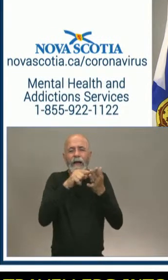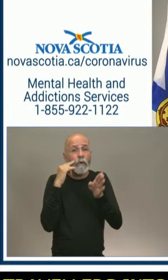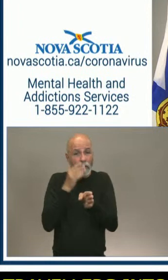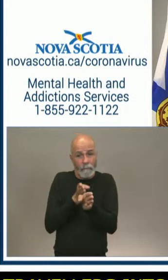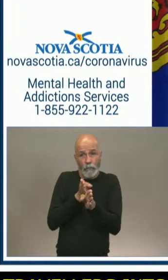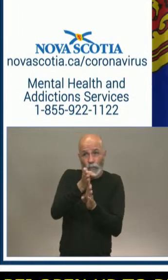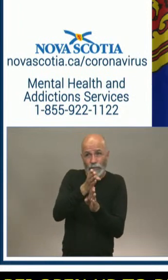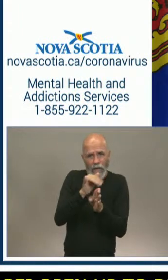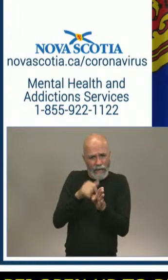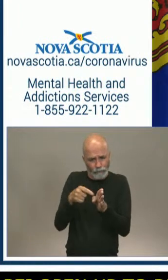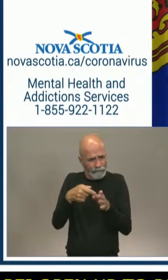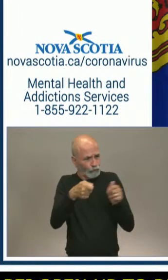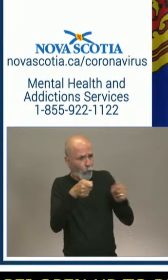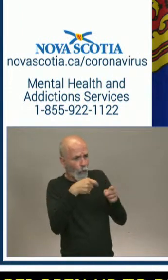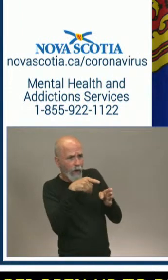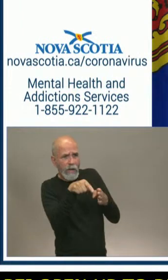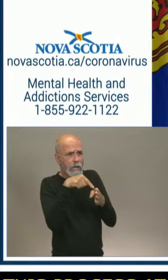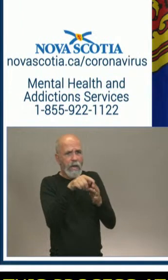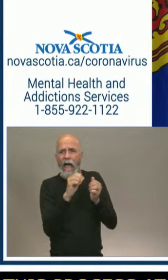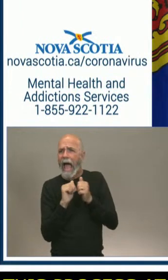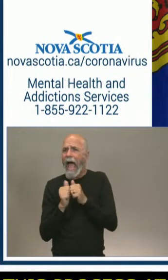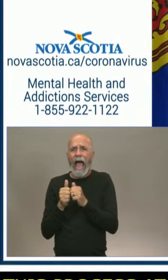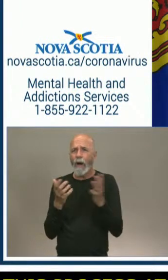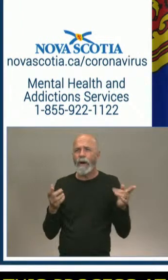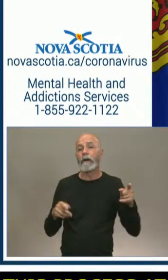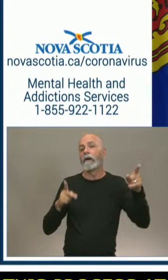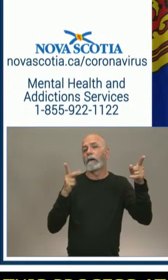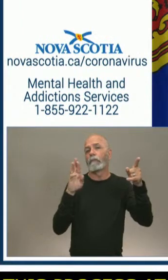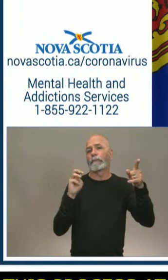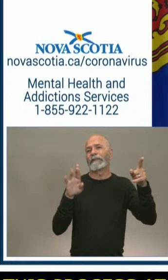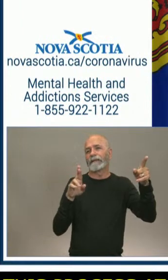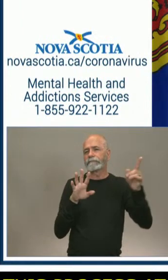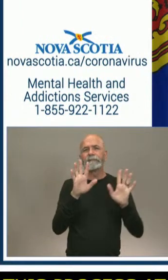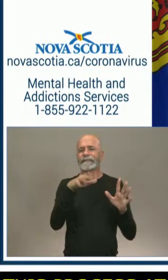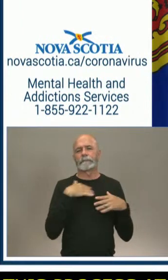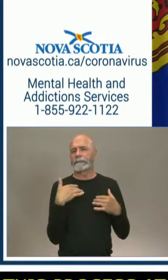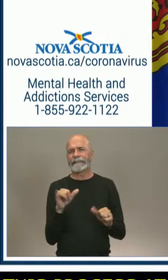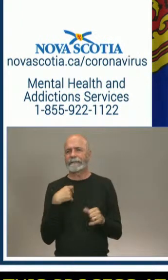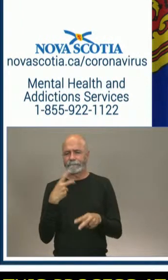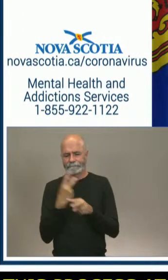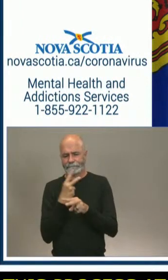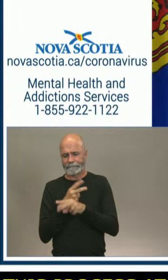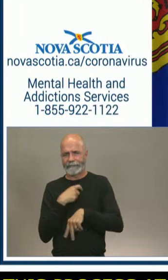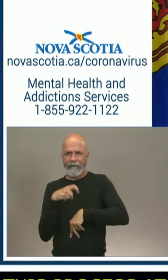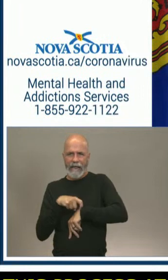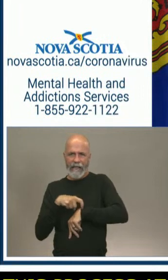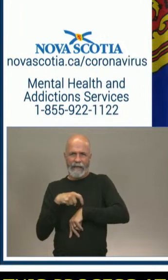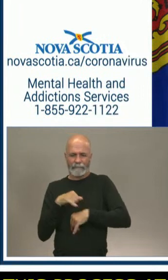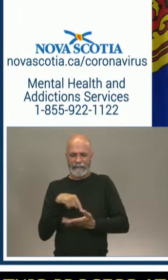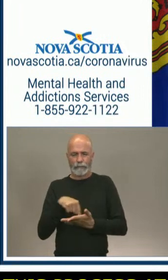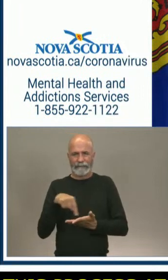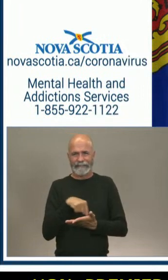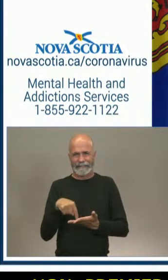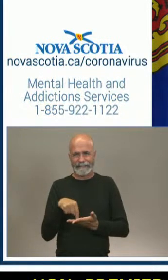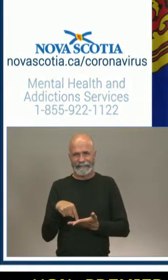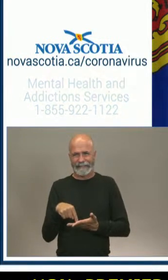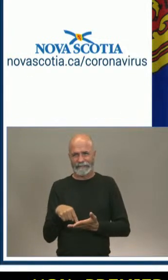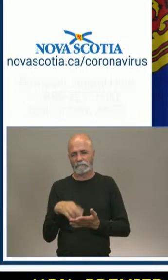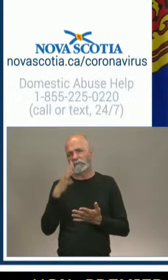have a number of weeks before we get to where we're going to be able to entertain this as an option. That's phase